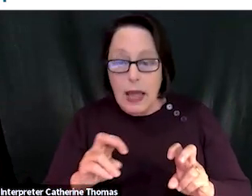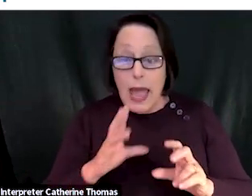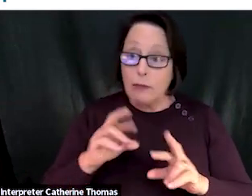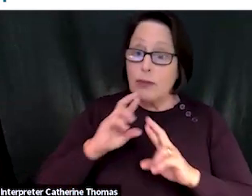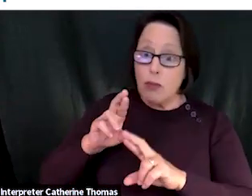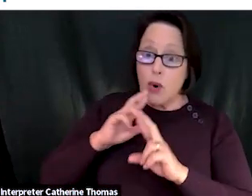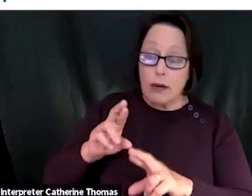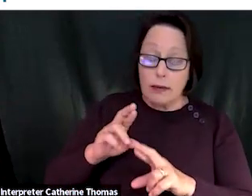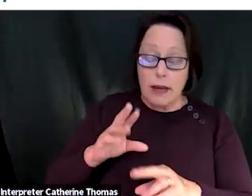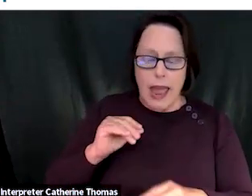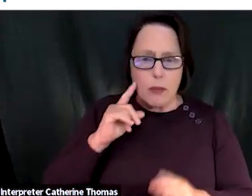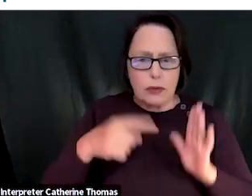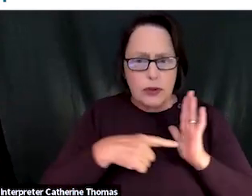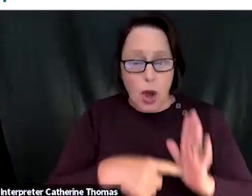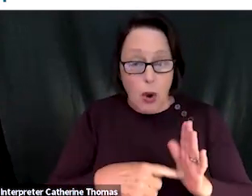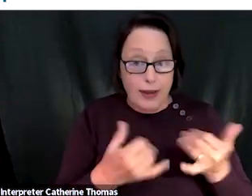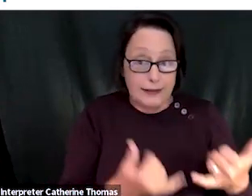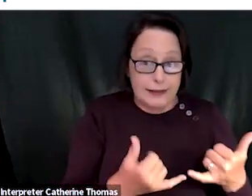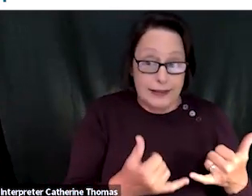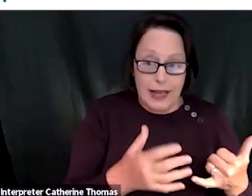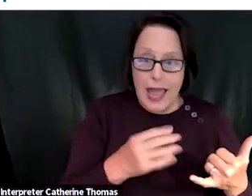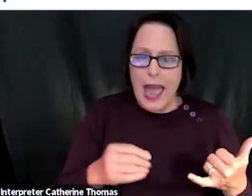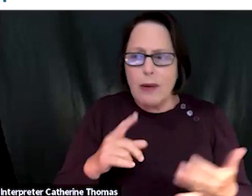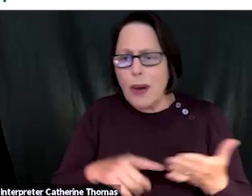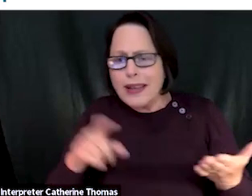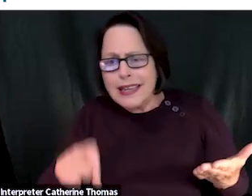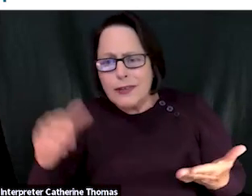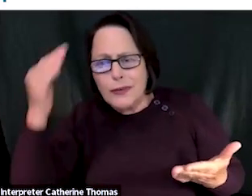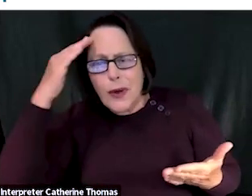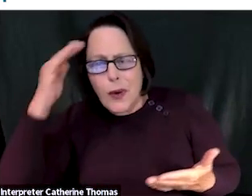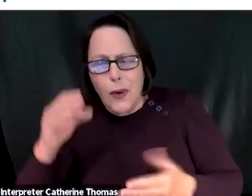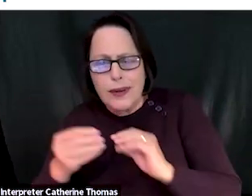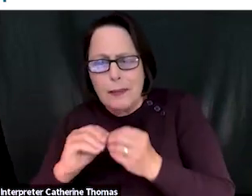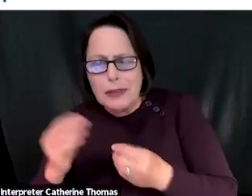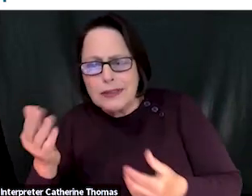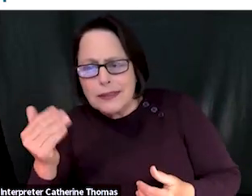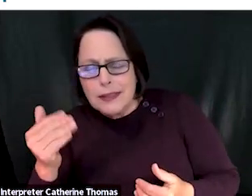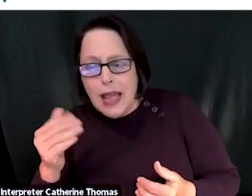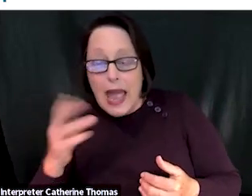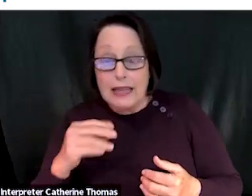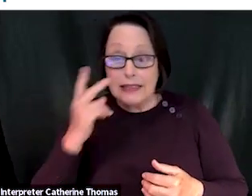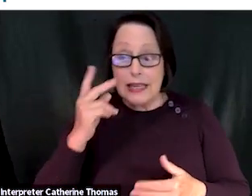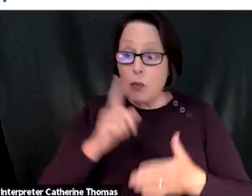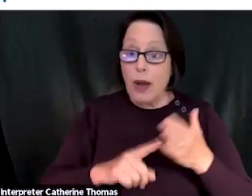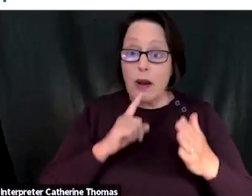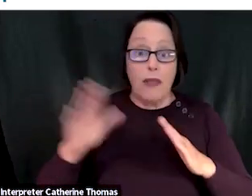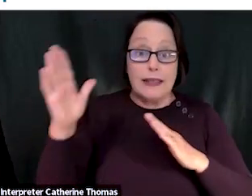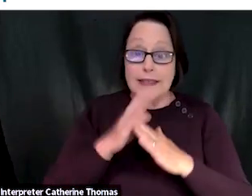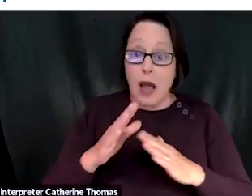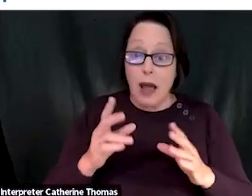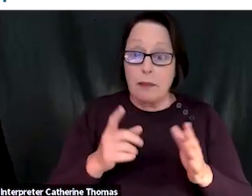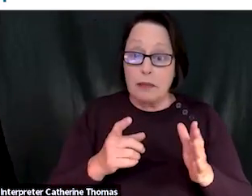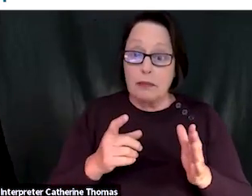existing and needed data, as well as identify highest demand languages by